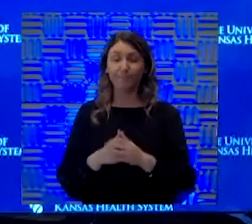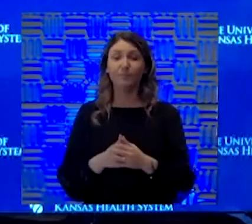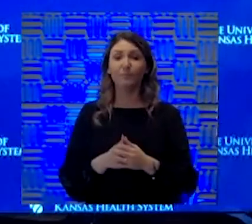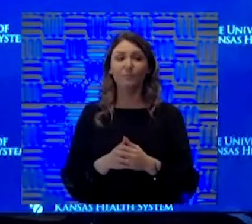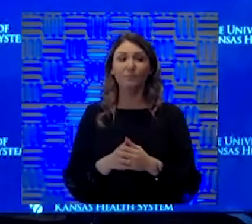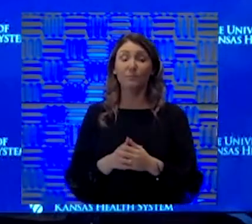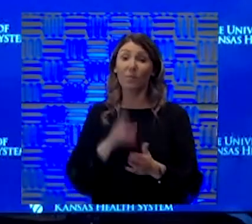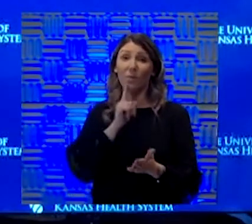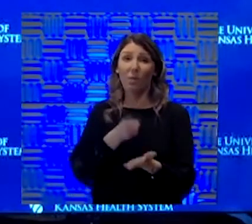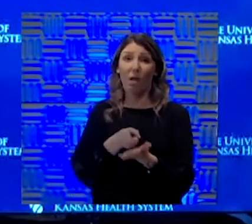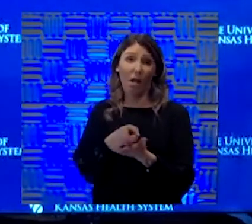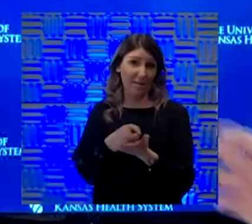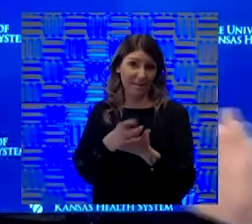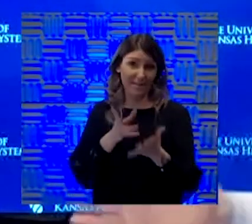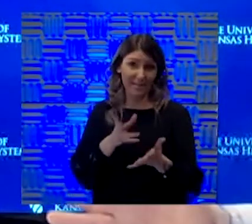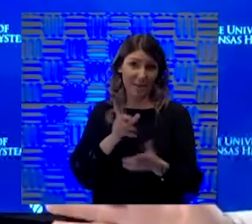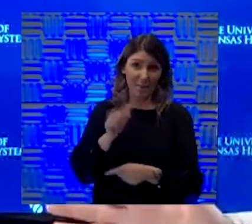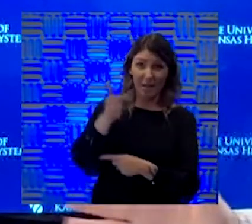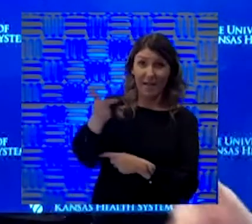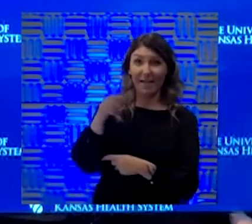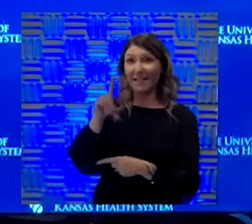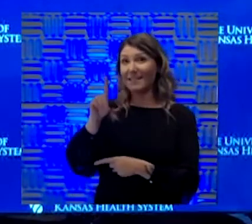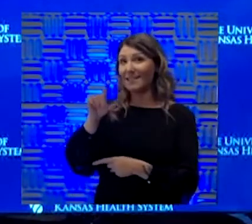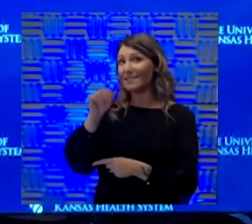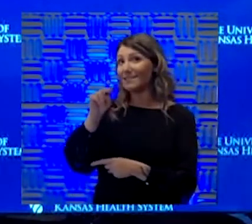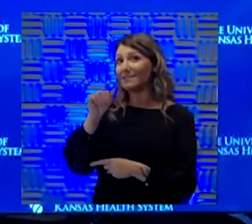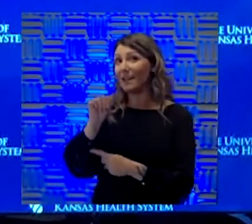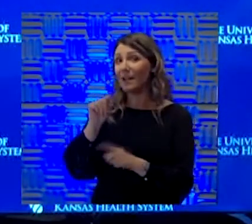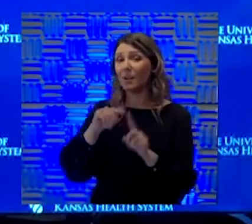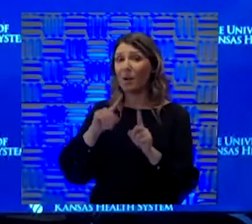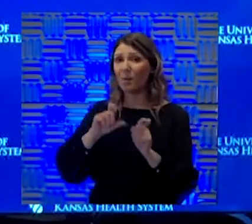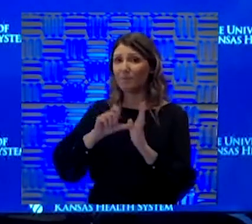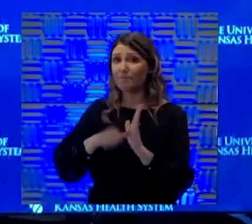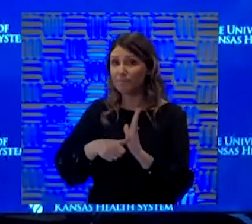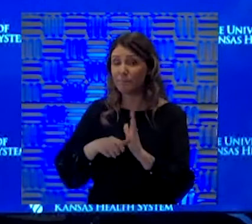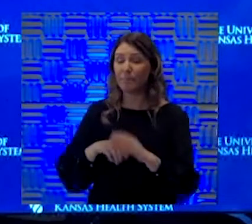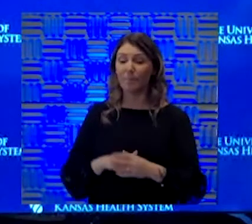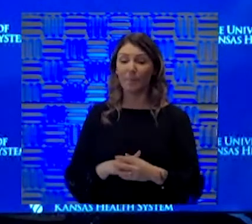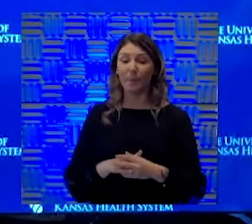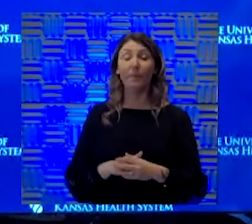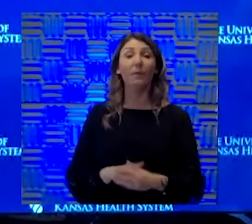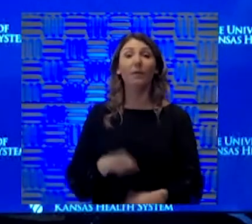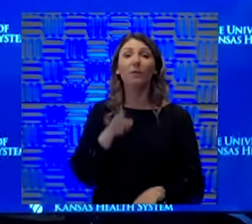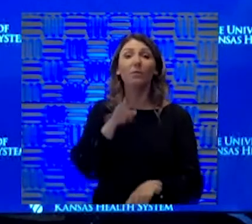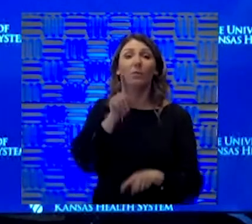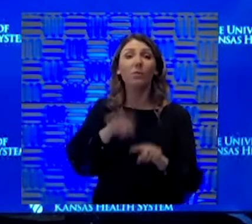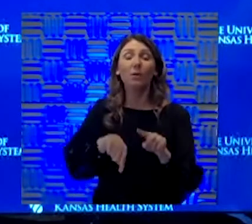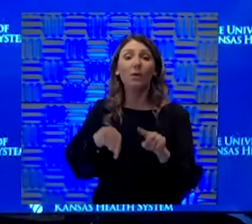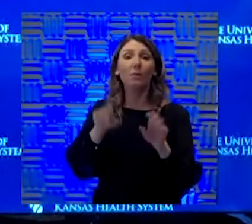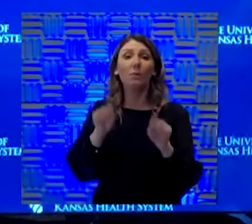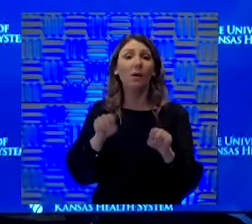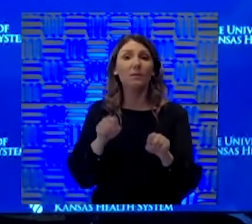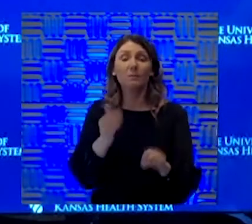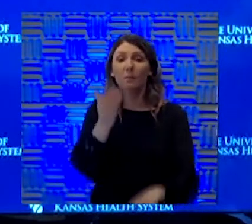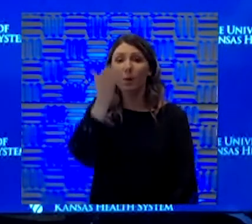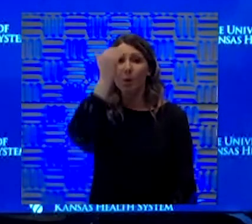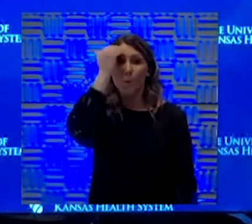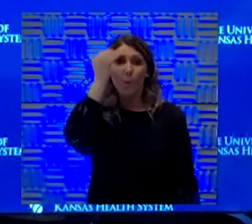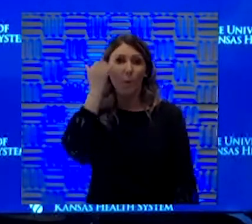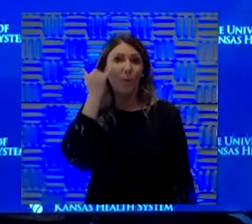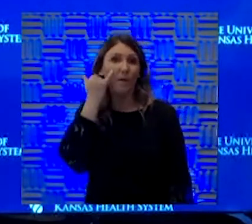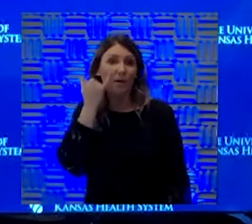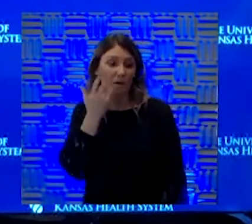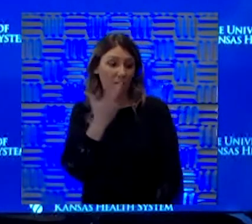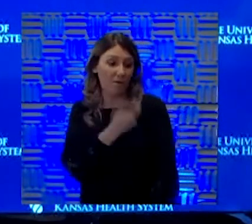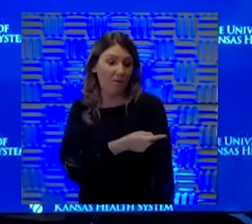really honest, I'm gonna turn to Dana, but I want to preface it with this: you can't possibly know if a